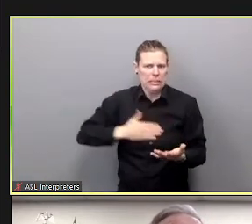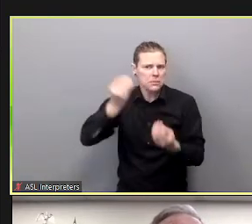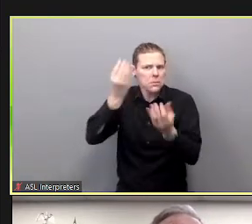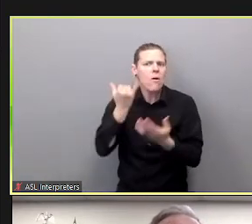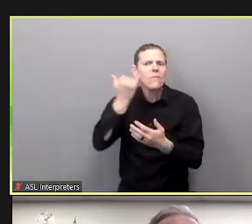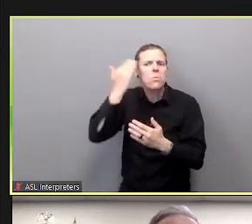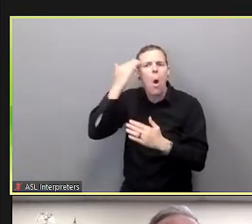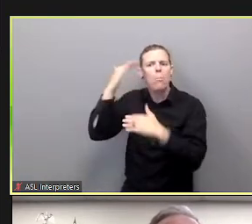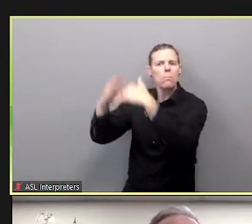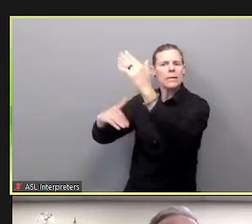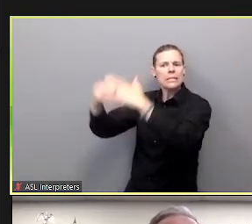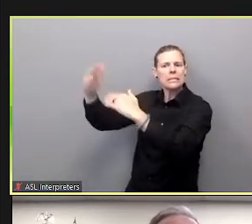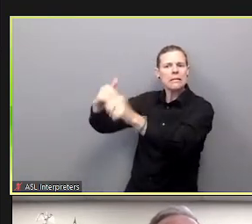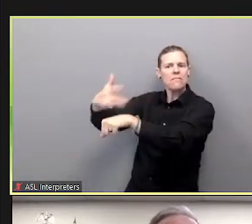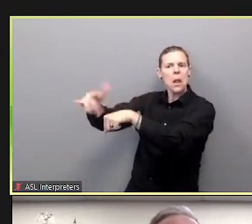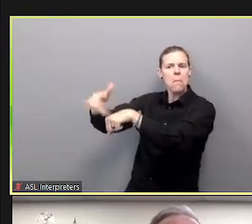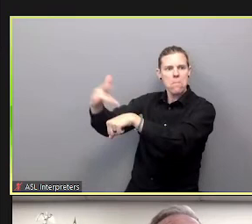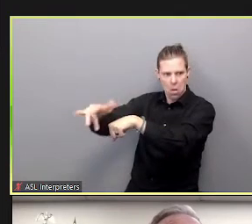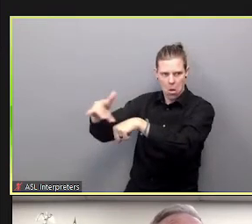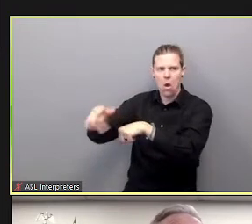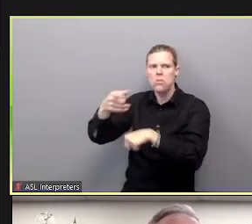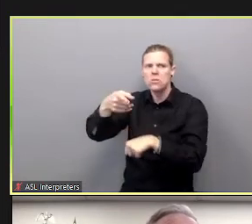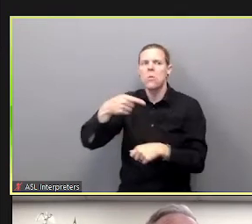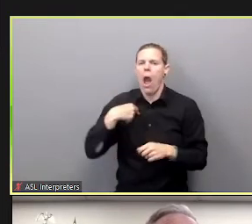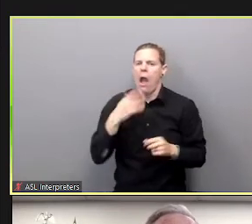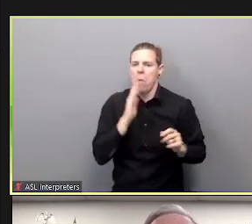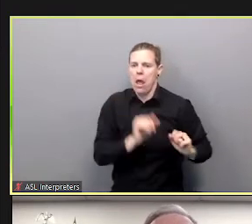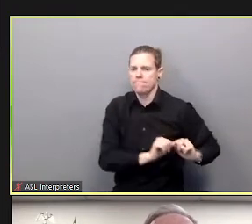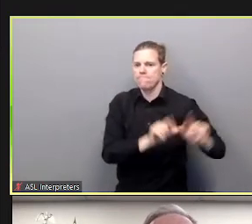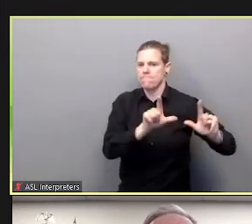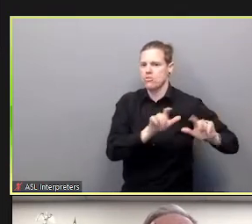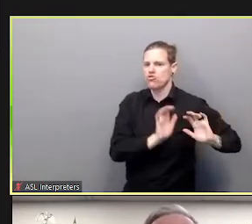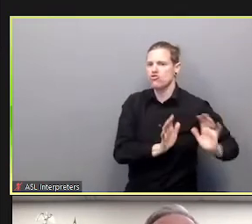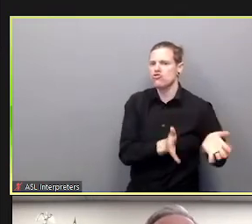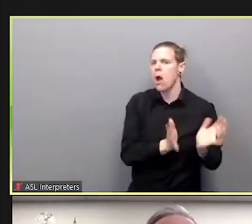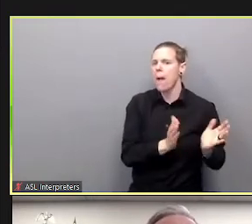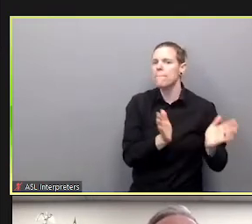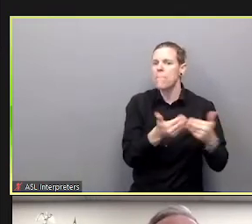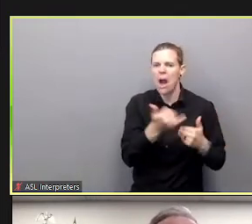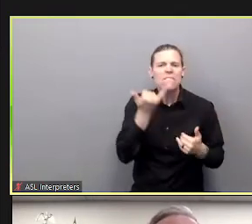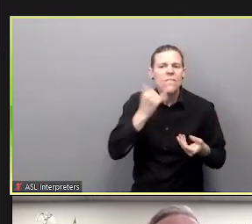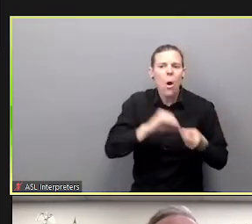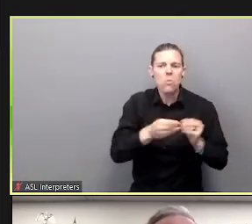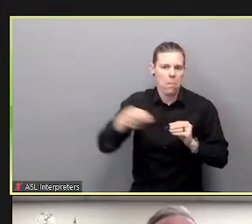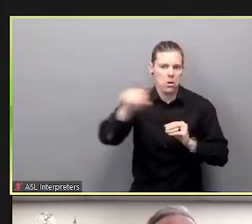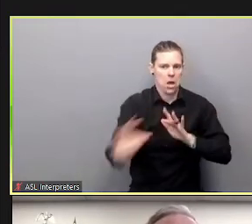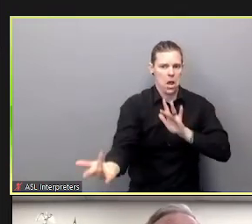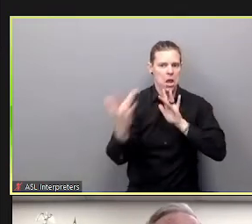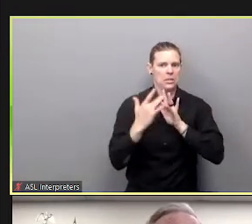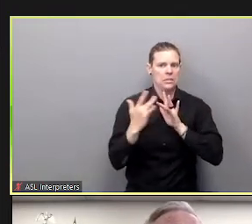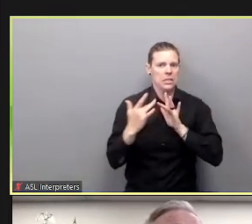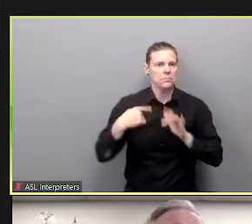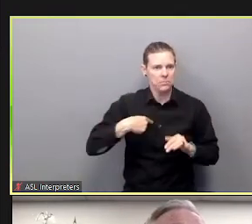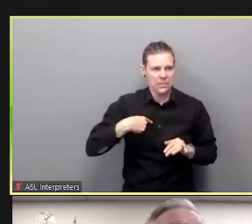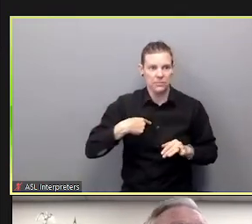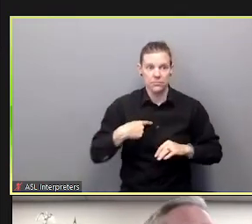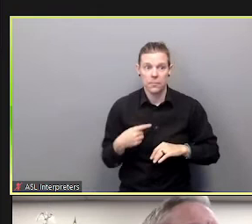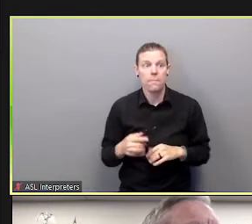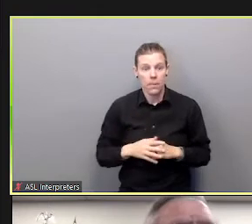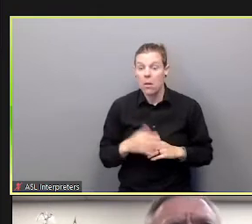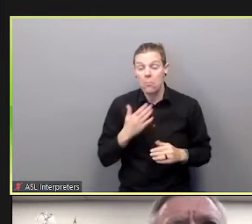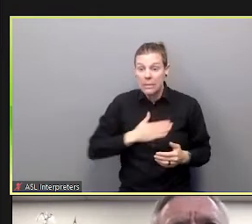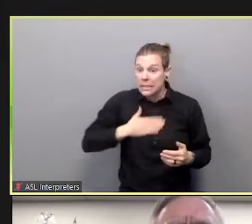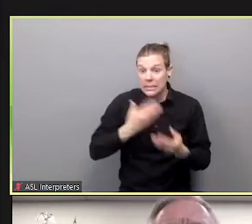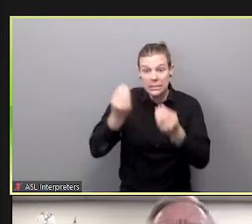us a call or folks can email or call the vaccine helpline to volunteer a facility. Next, I want